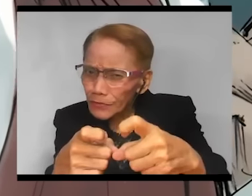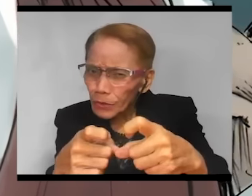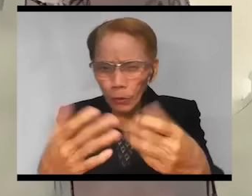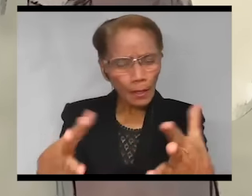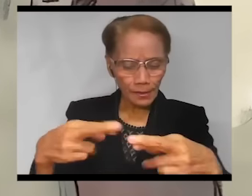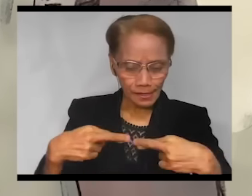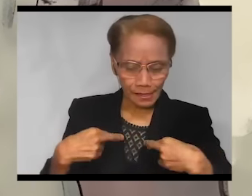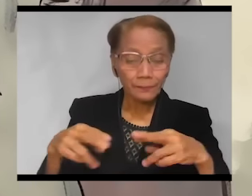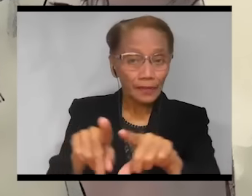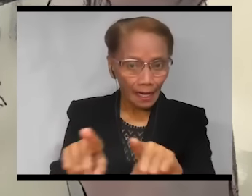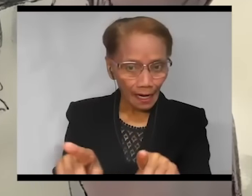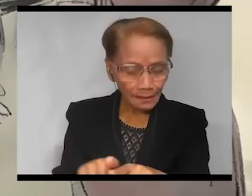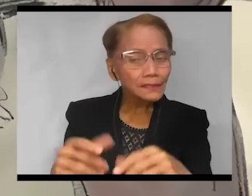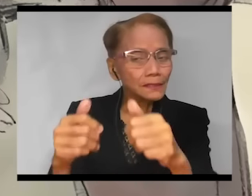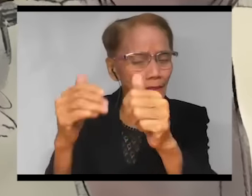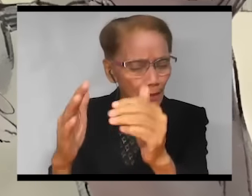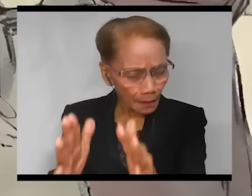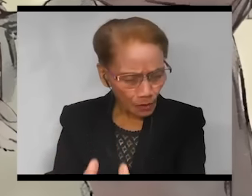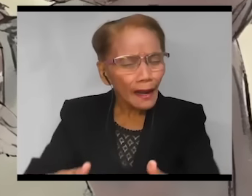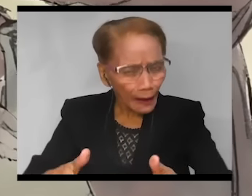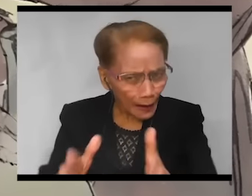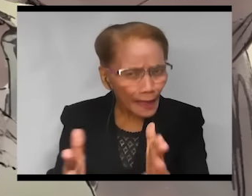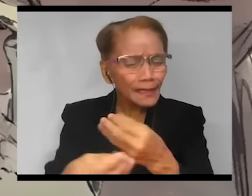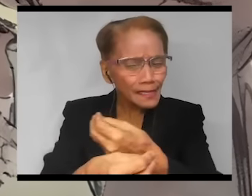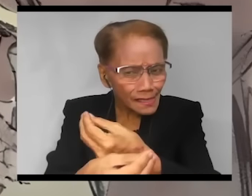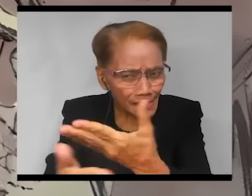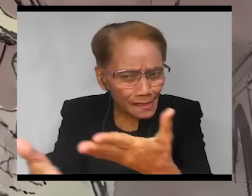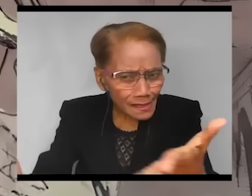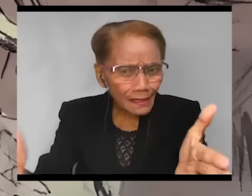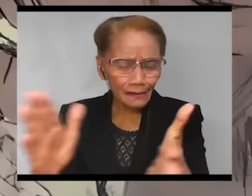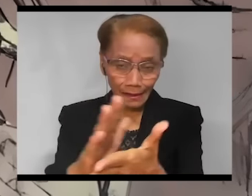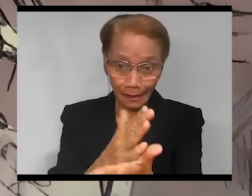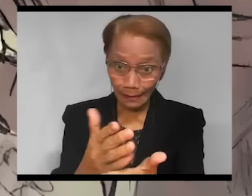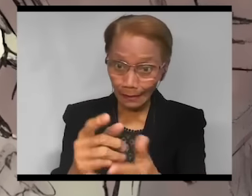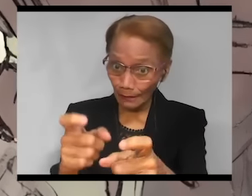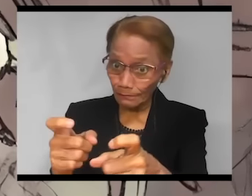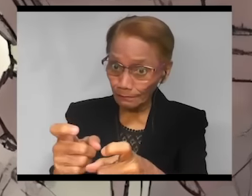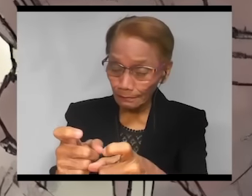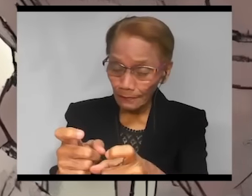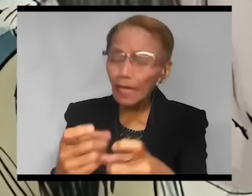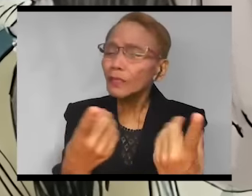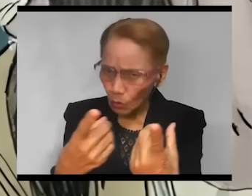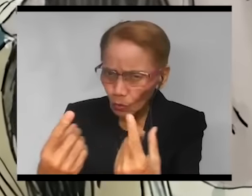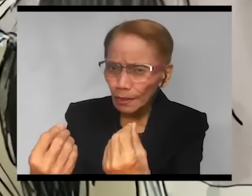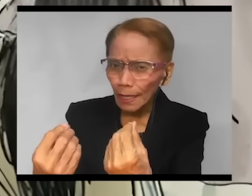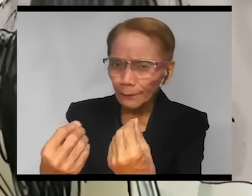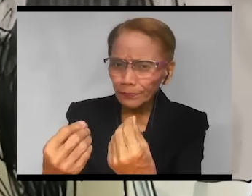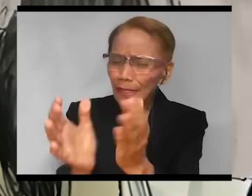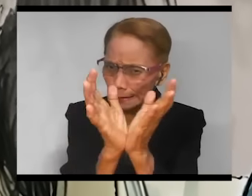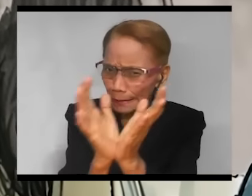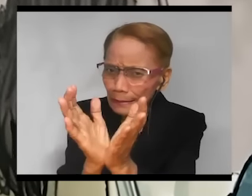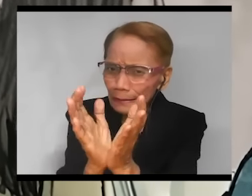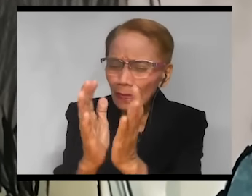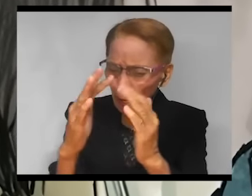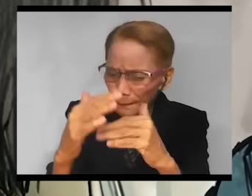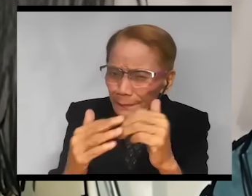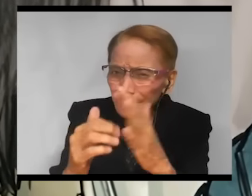disciples. Let us share that gift and build up the community and build up